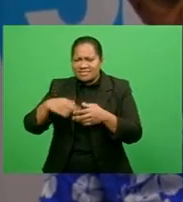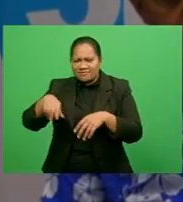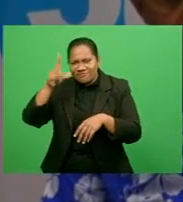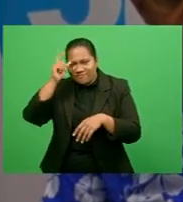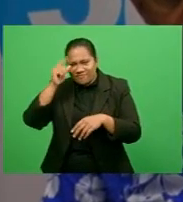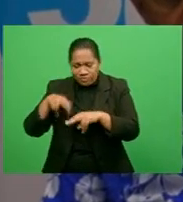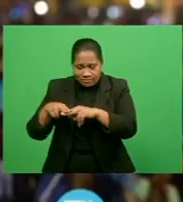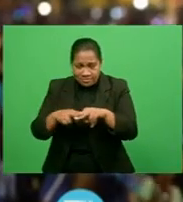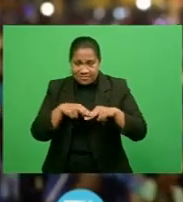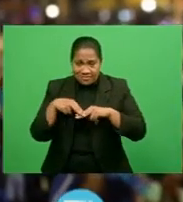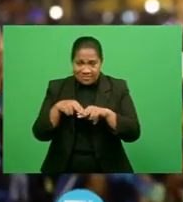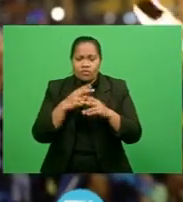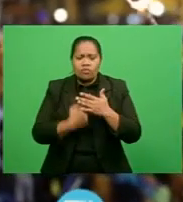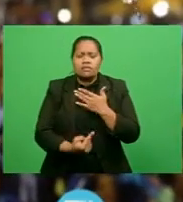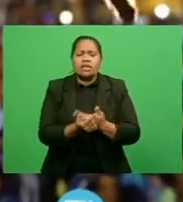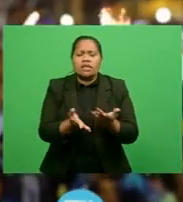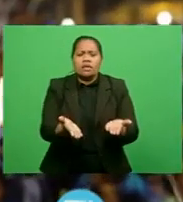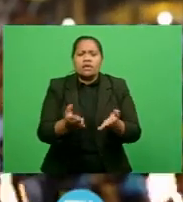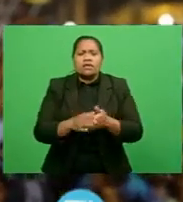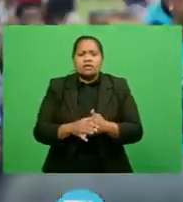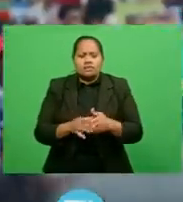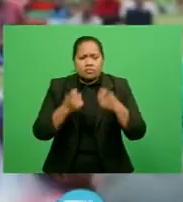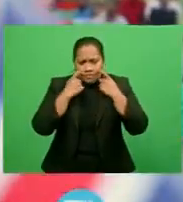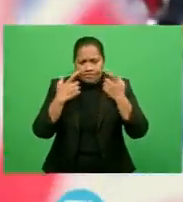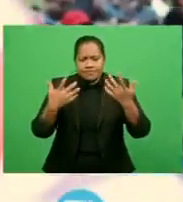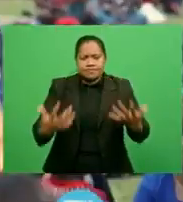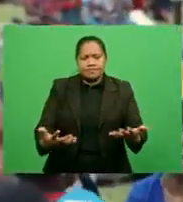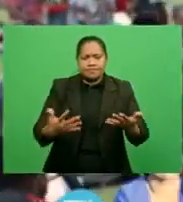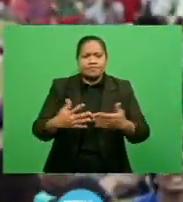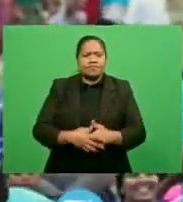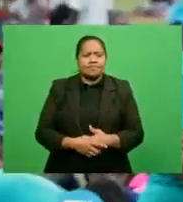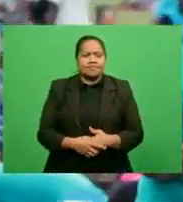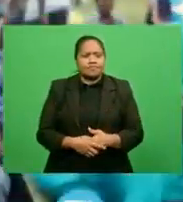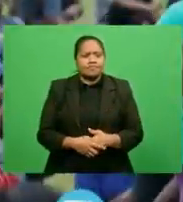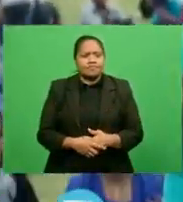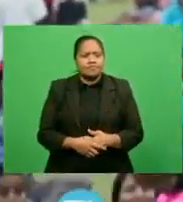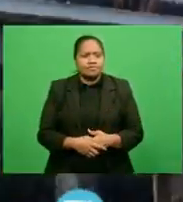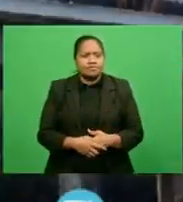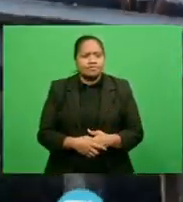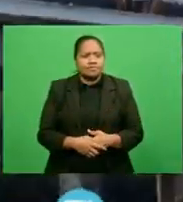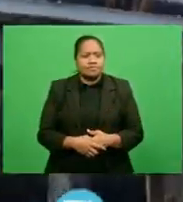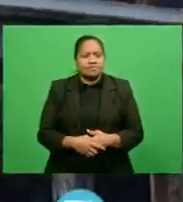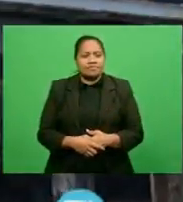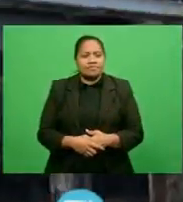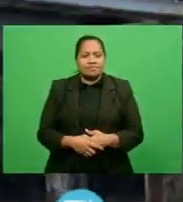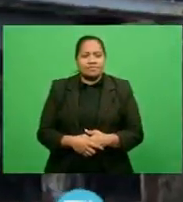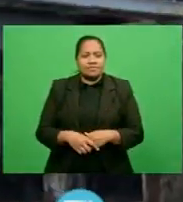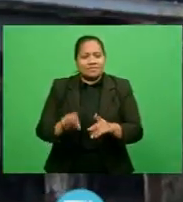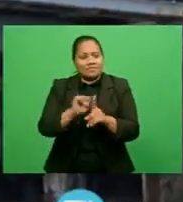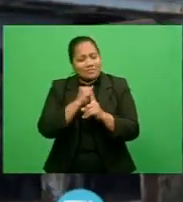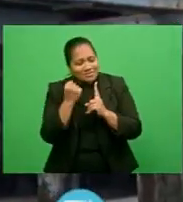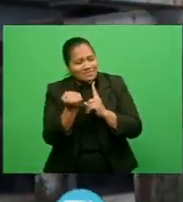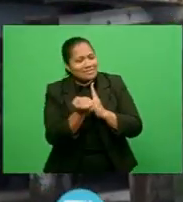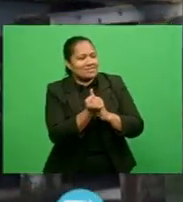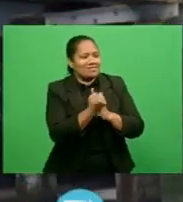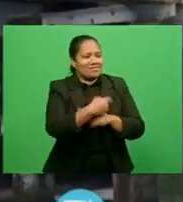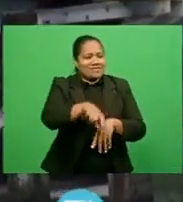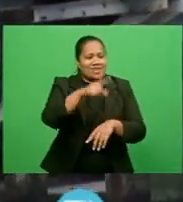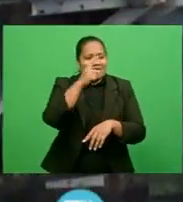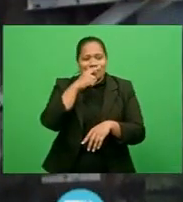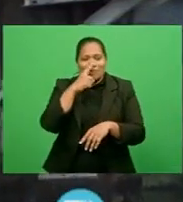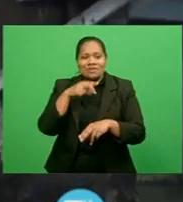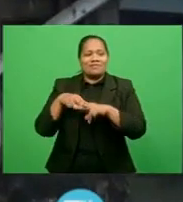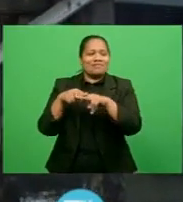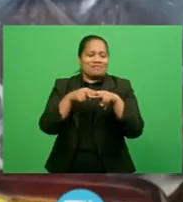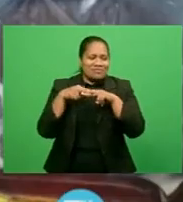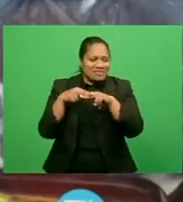going to signify the situation that people of Fiji are going